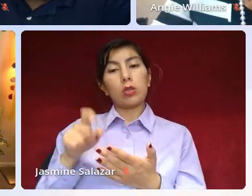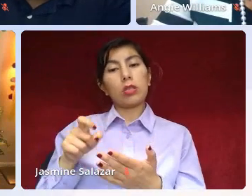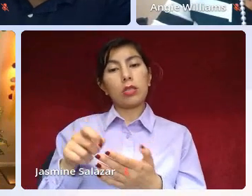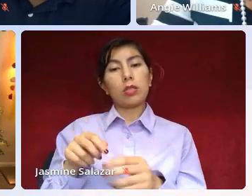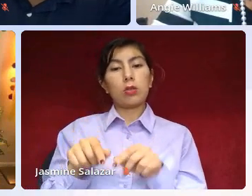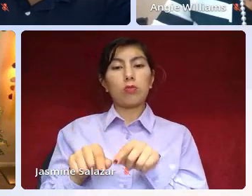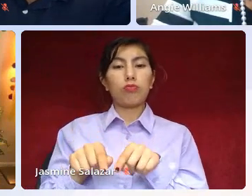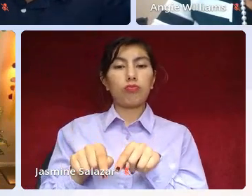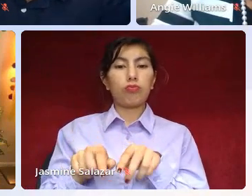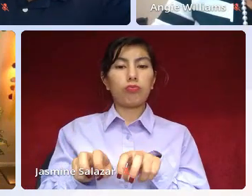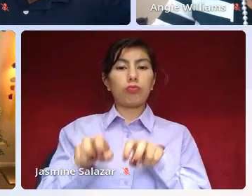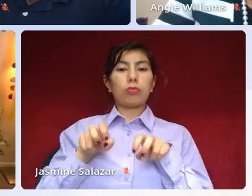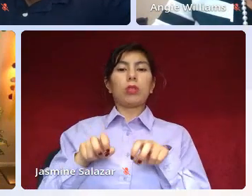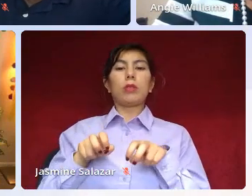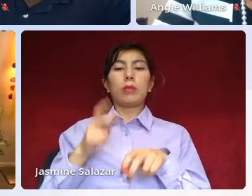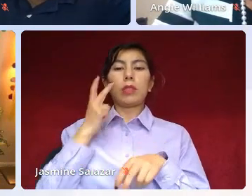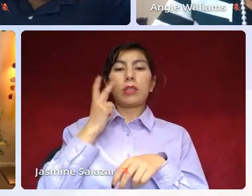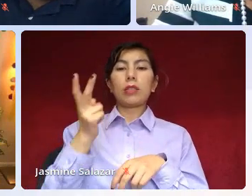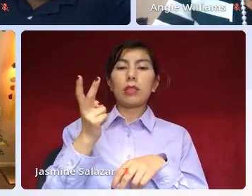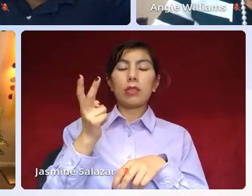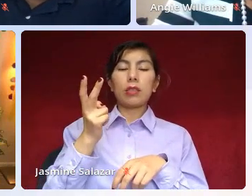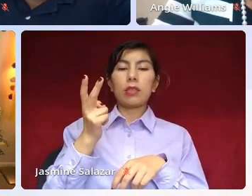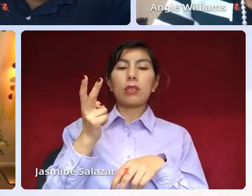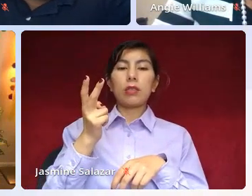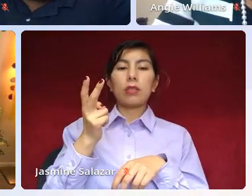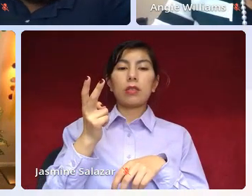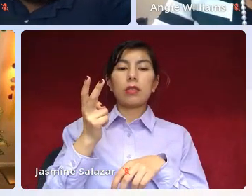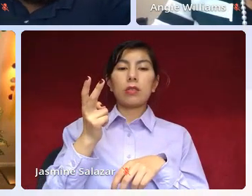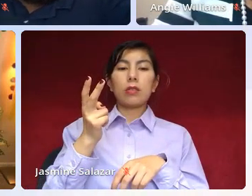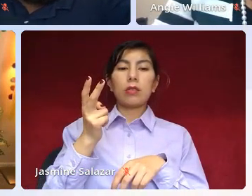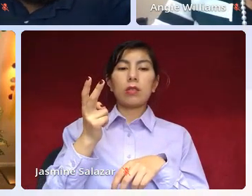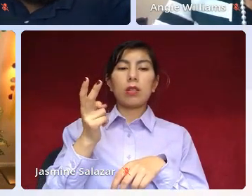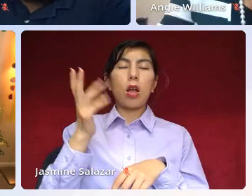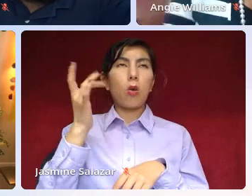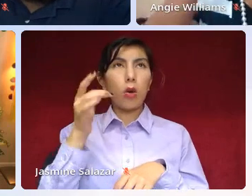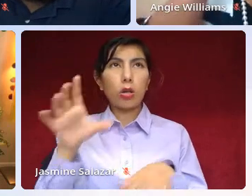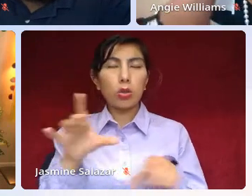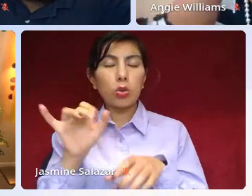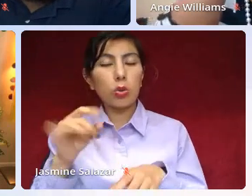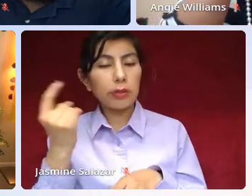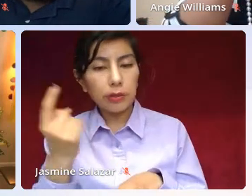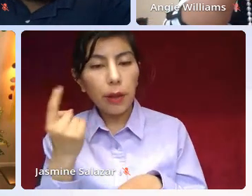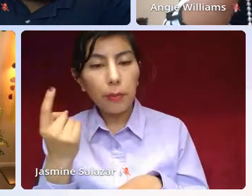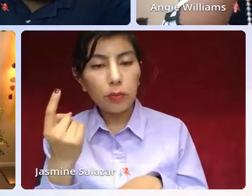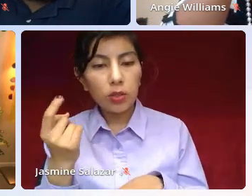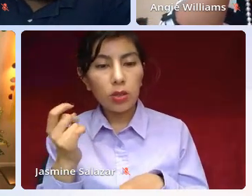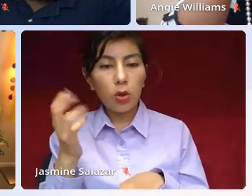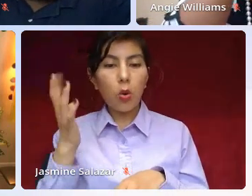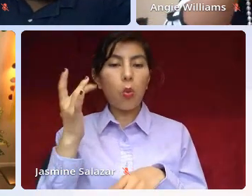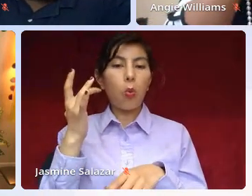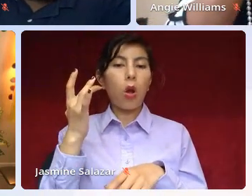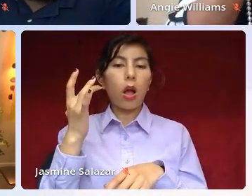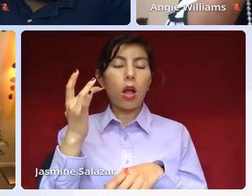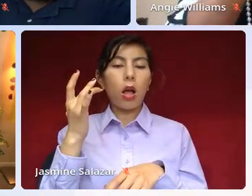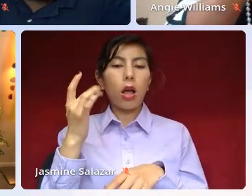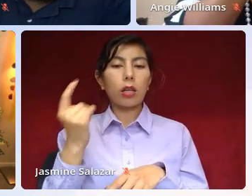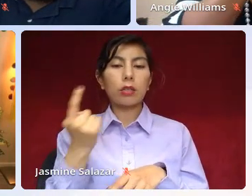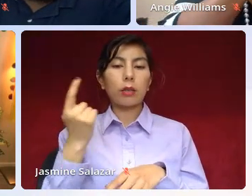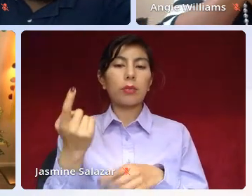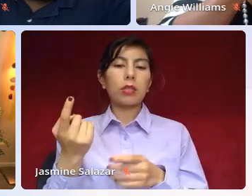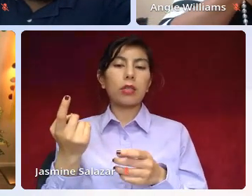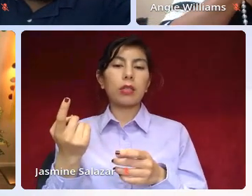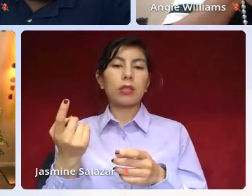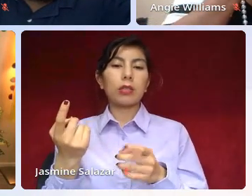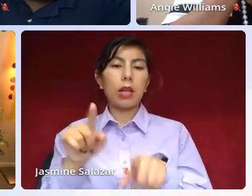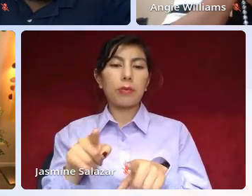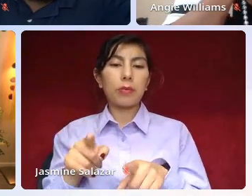back and see, you know, why you're doing something, or why something's going a certain